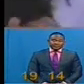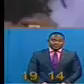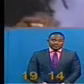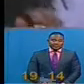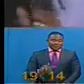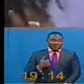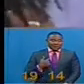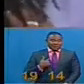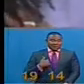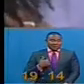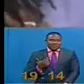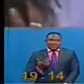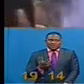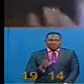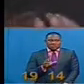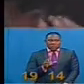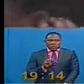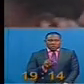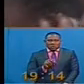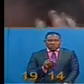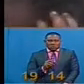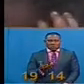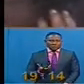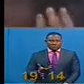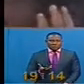I undertook auction. No. No.